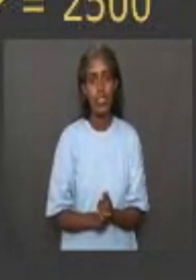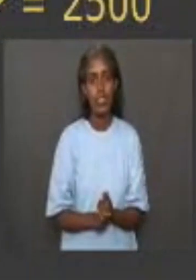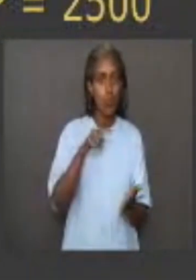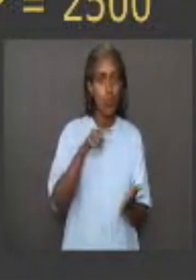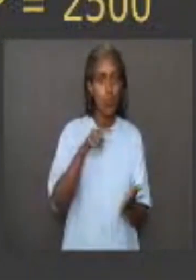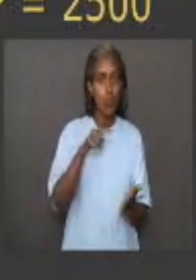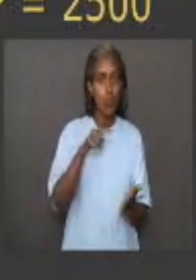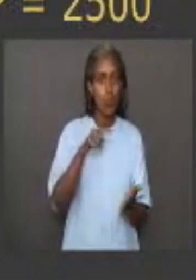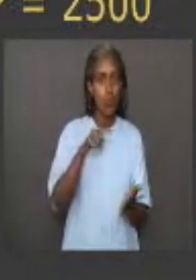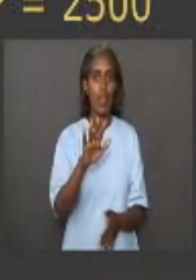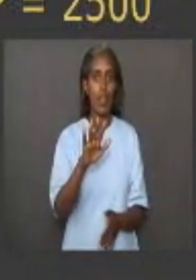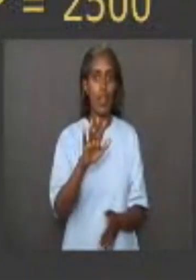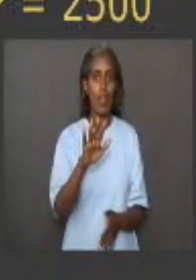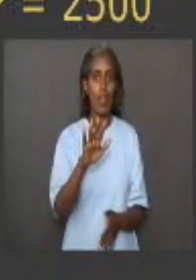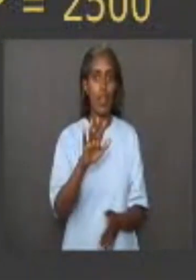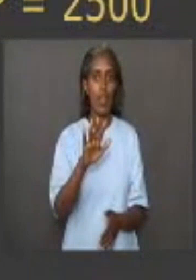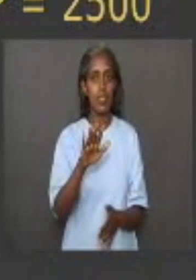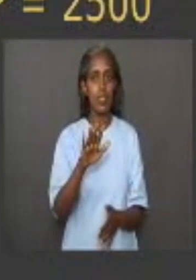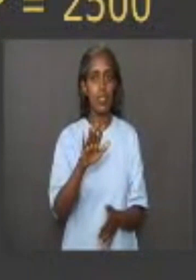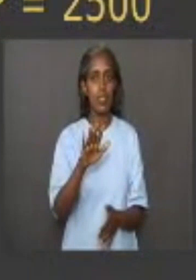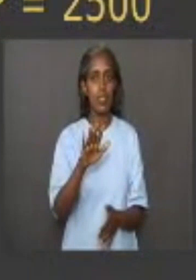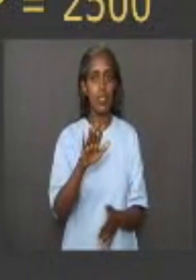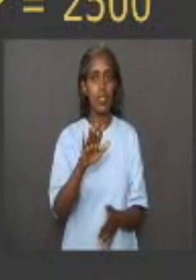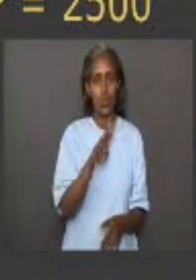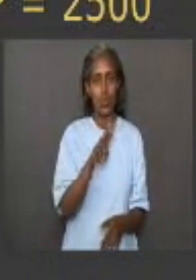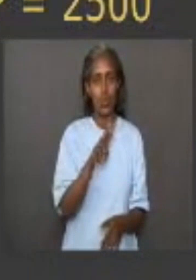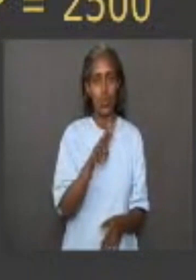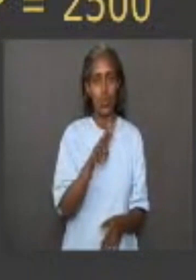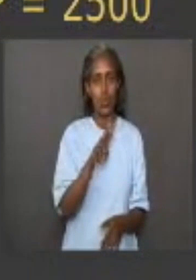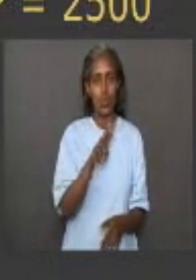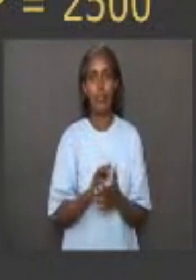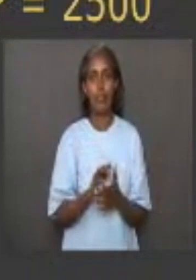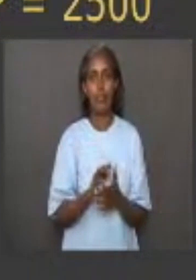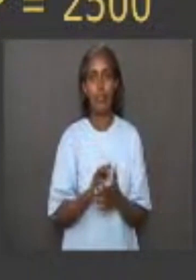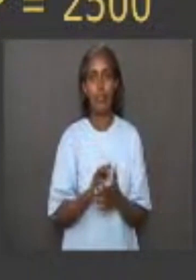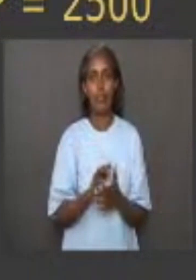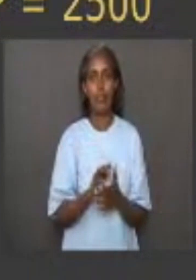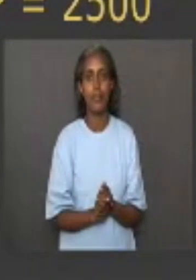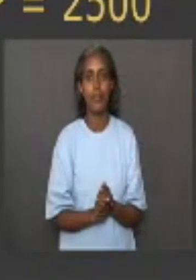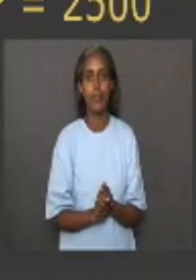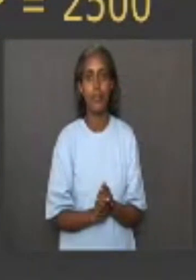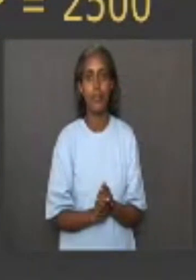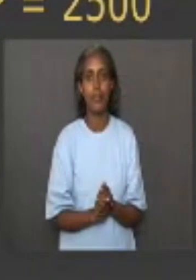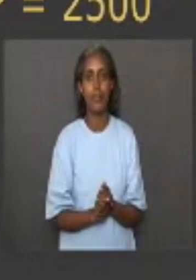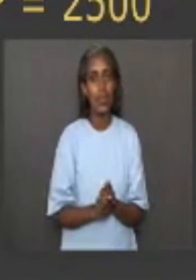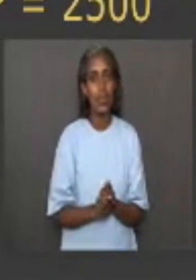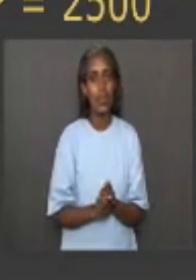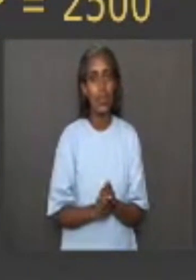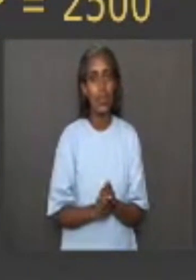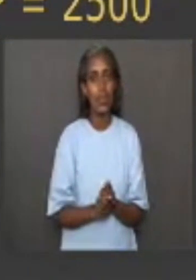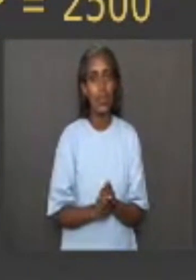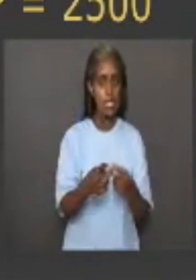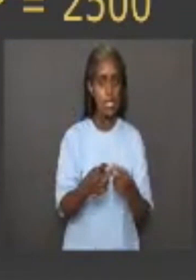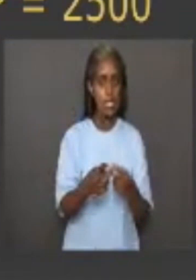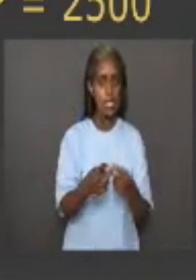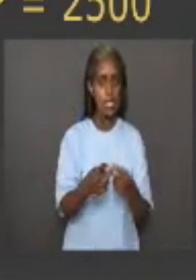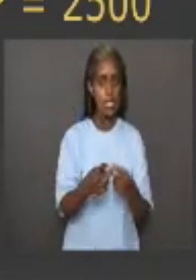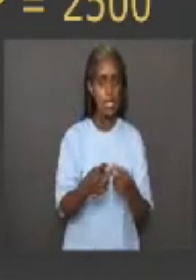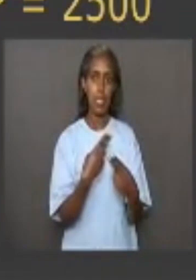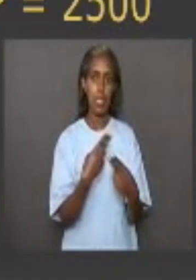2.5 into 25, we must multiply it